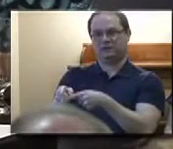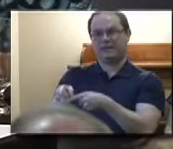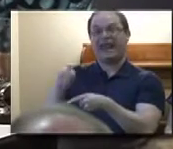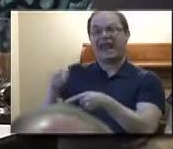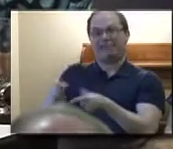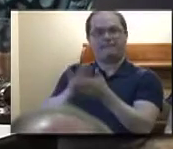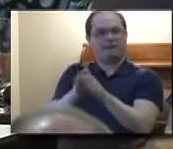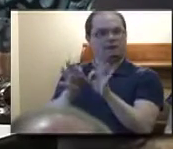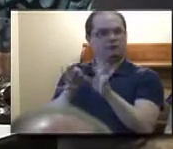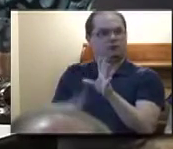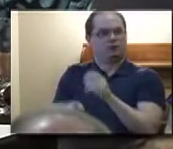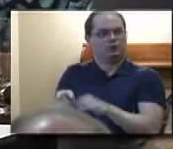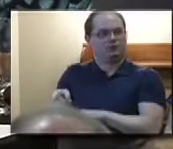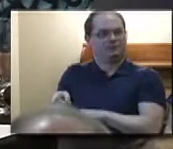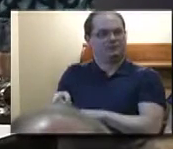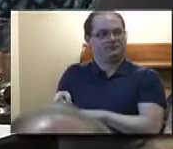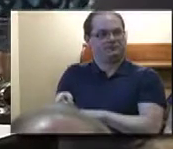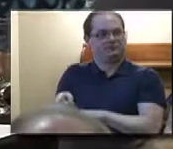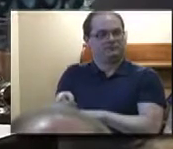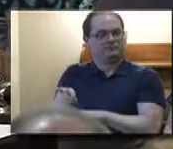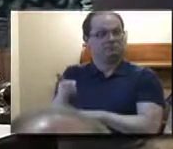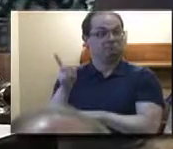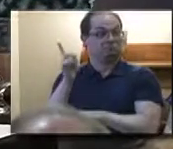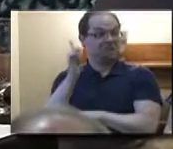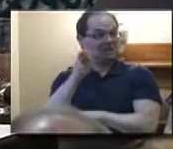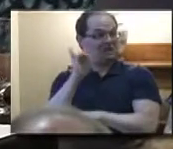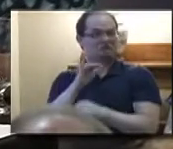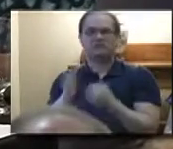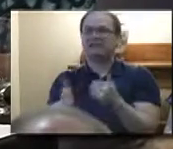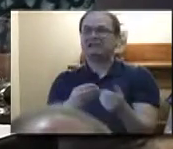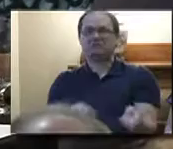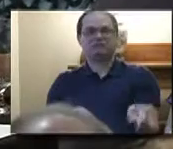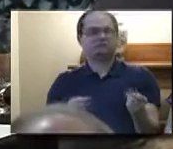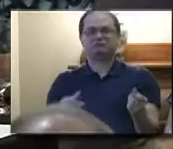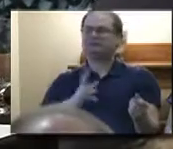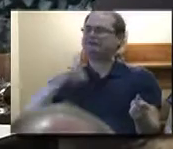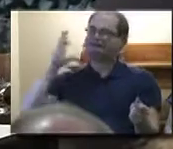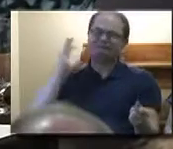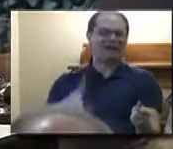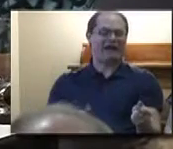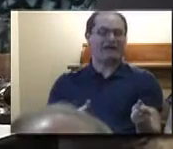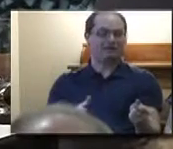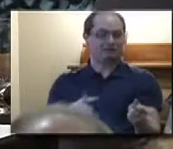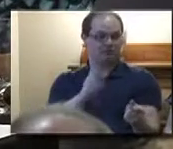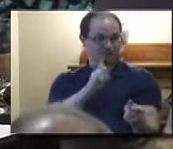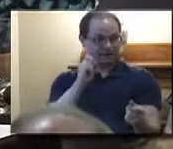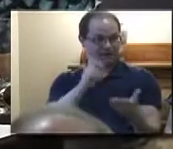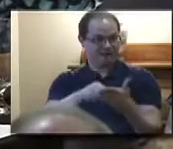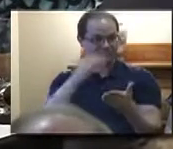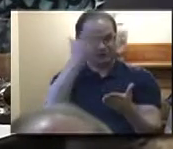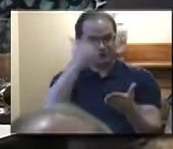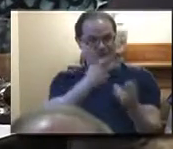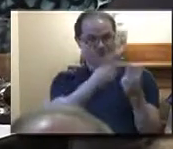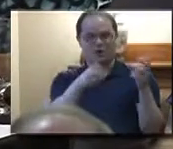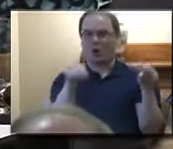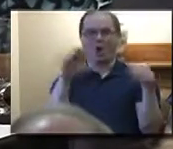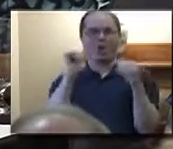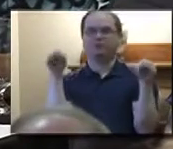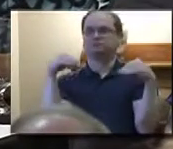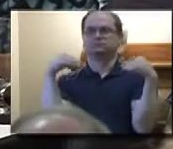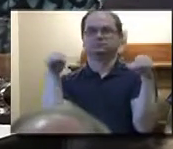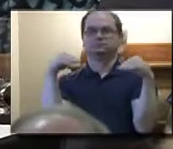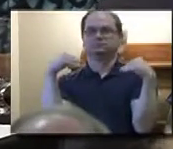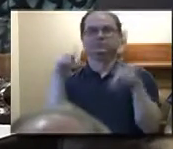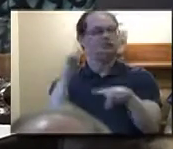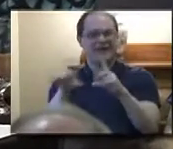their interpreter. And I mean, it sounds like a easy solution, but you know, as the deaf students in the front line are shaking their head, I mean,